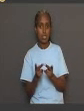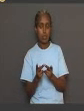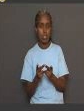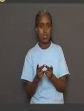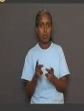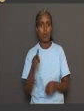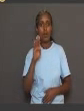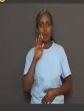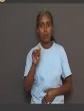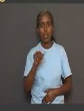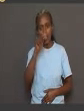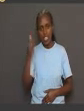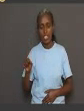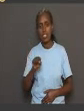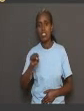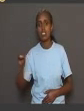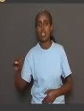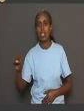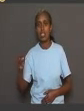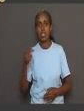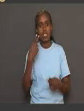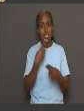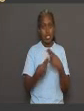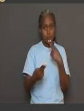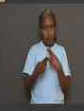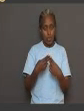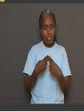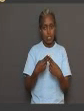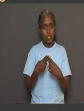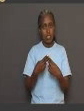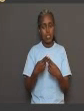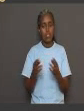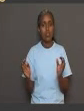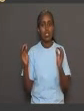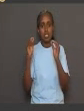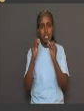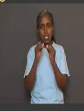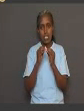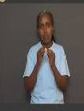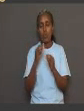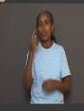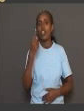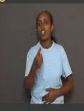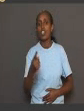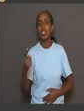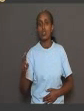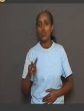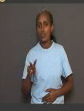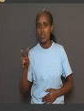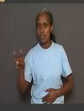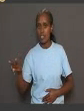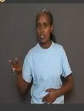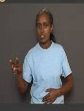any scalar, the product will be the sum of each of the